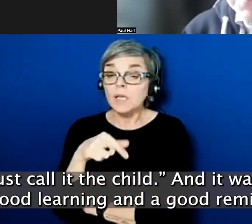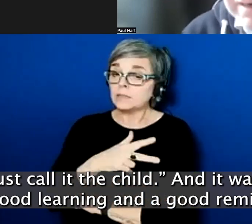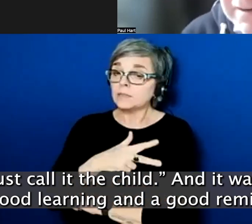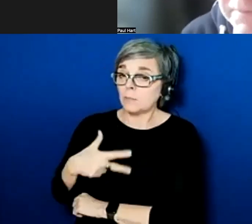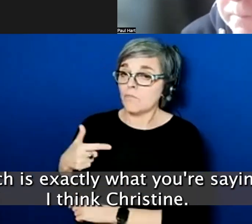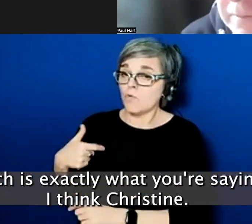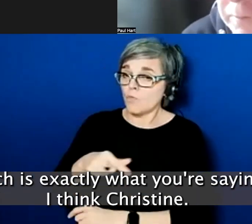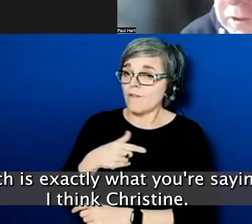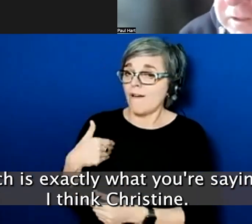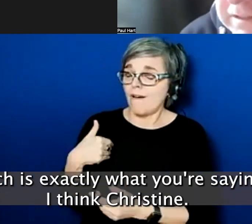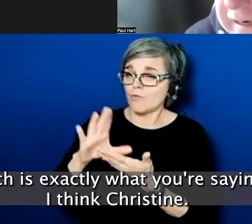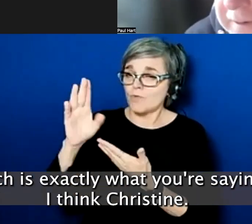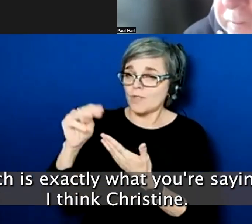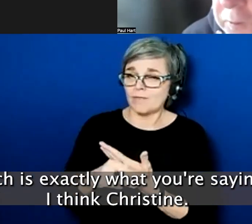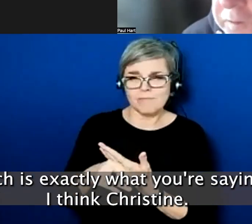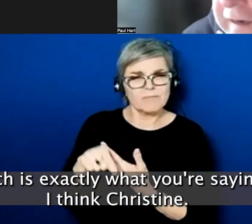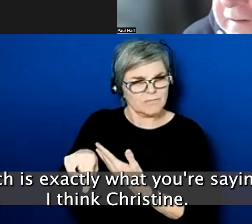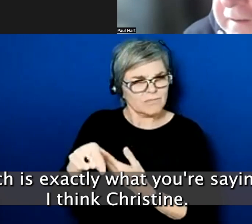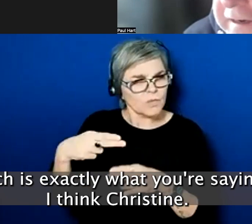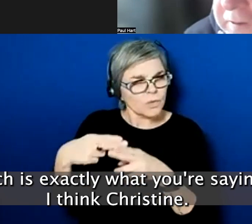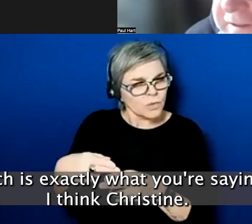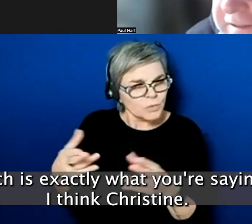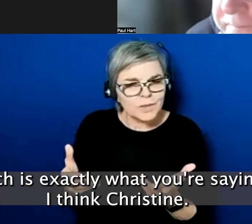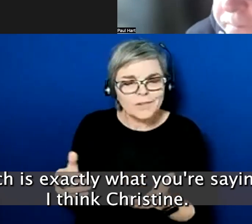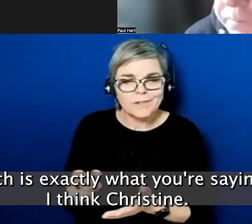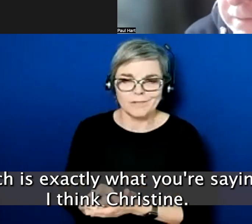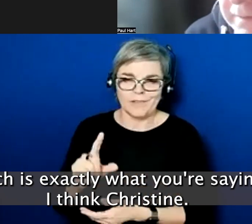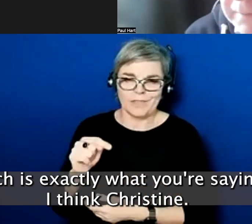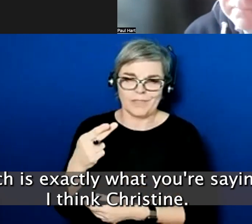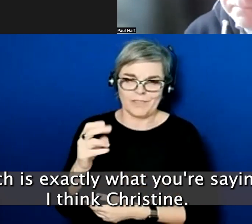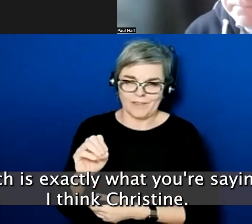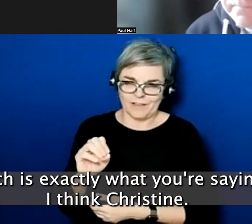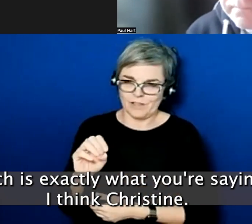good reminder, which is exactly what you're saying, I think, Christine.